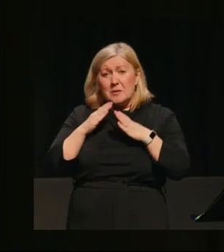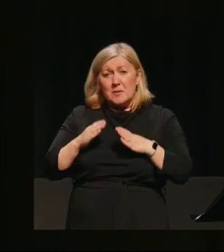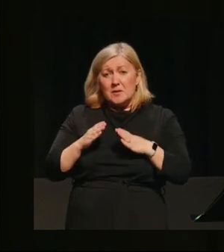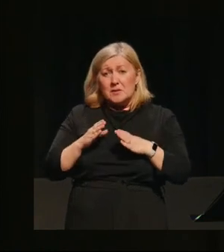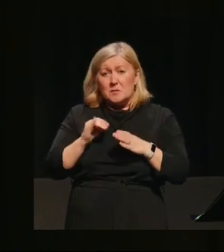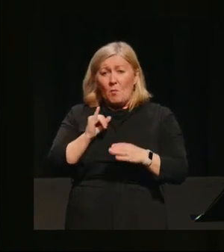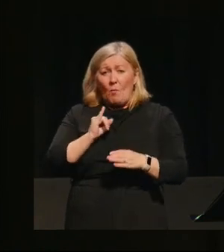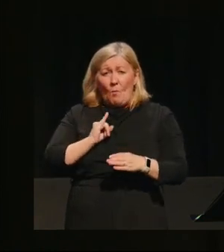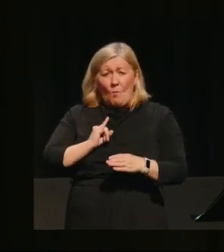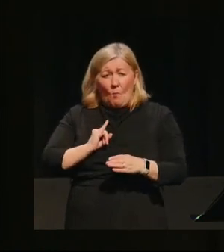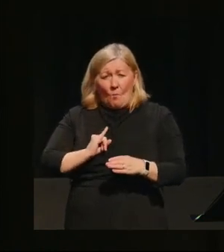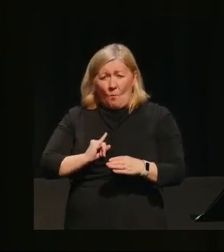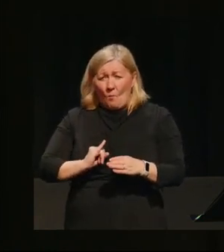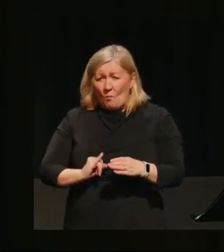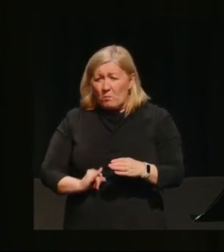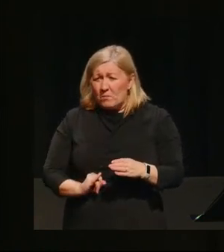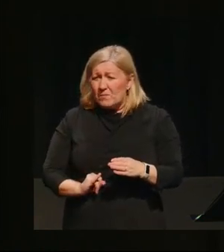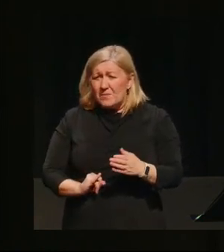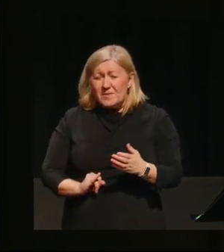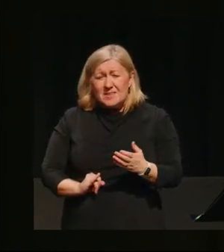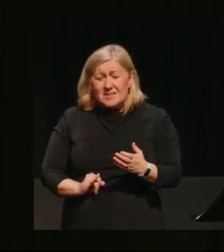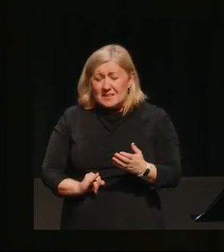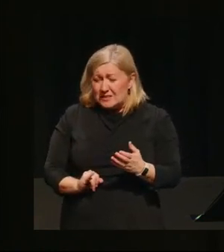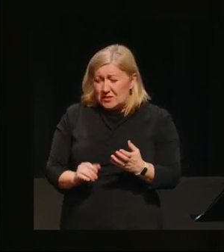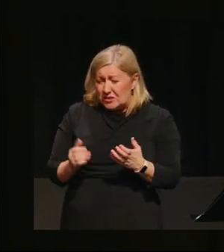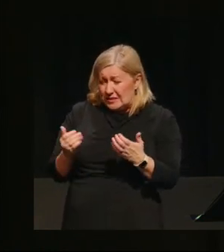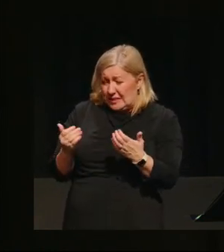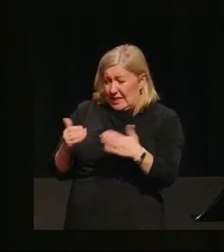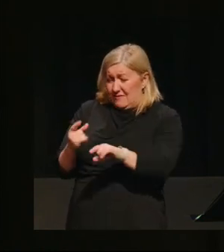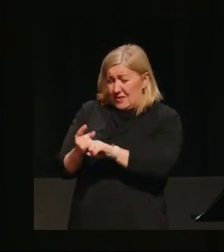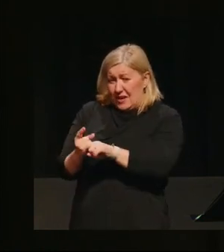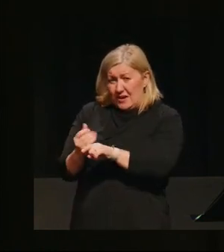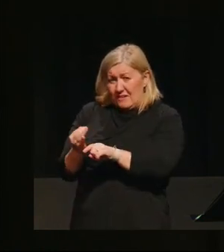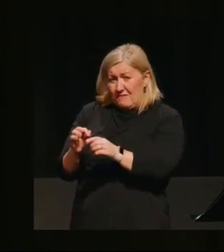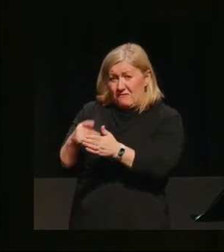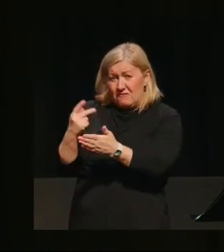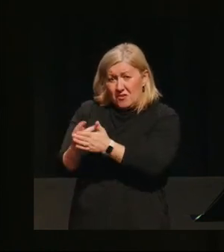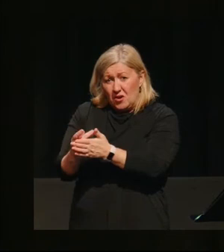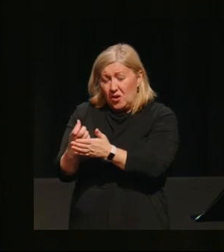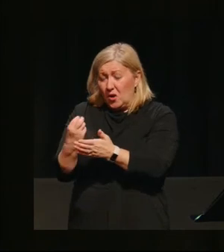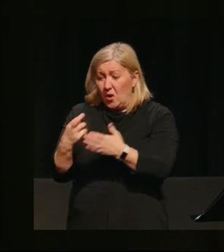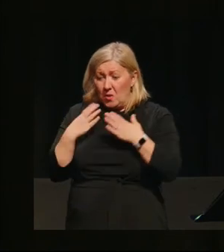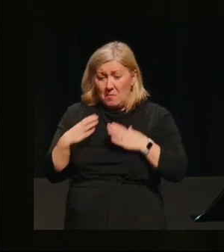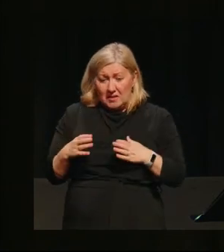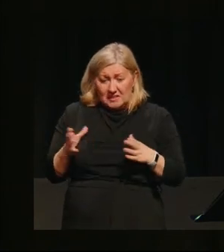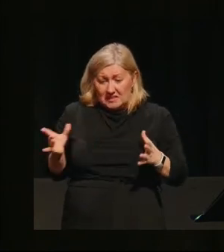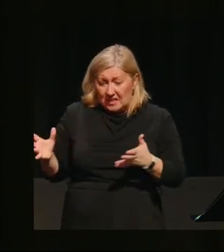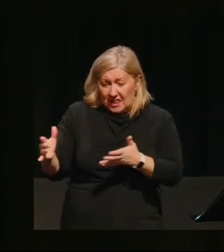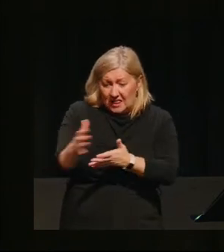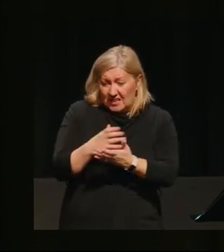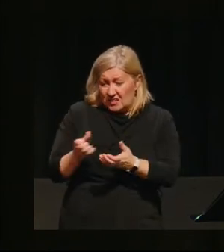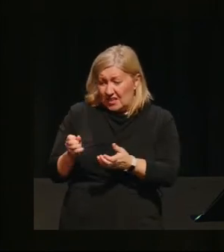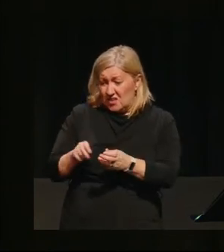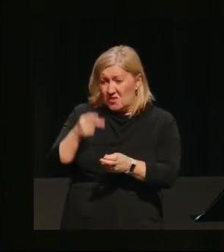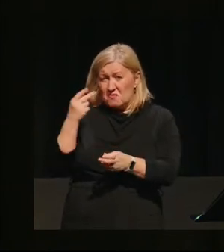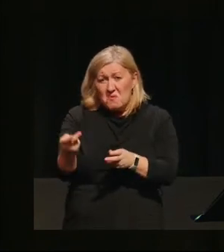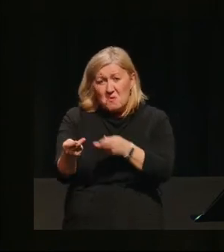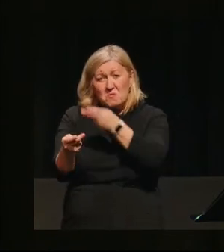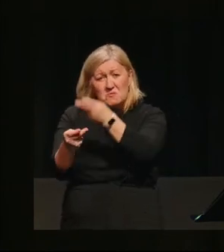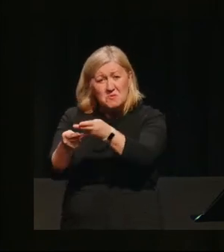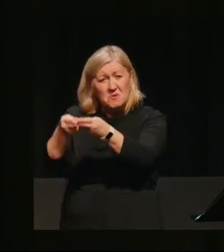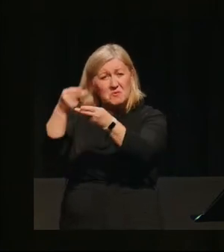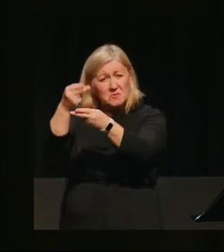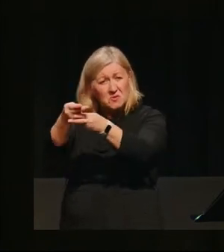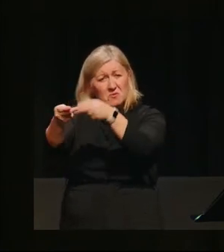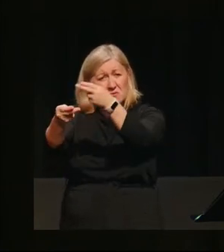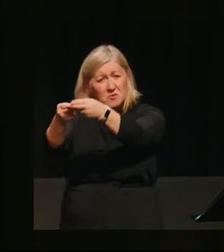they fell or thrown into heaps. In front of our barracks, there were